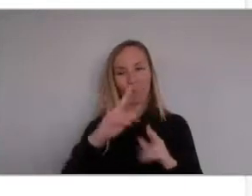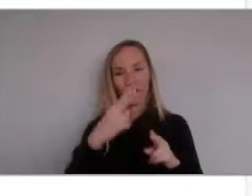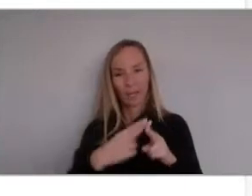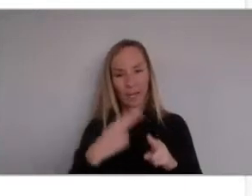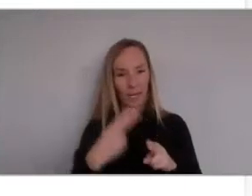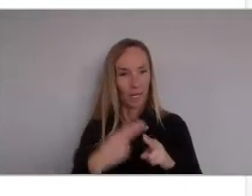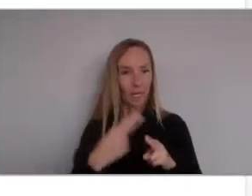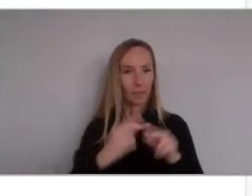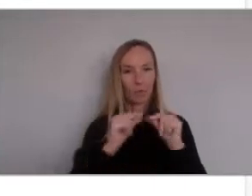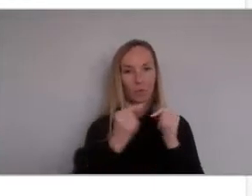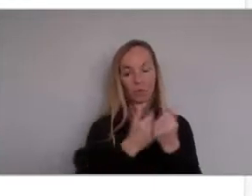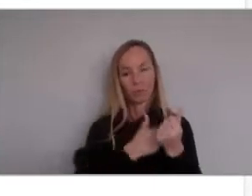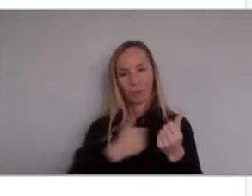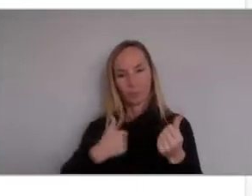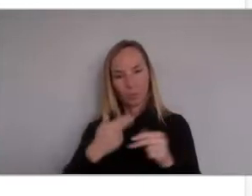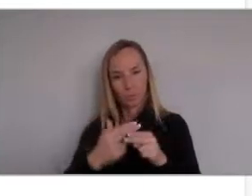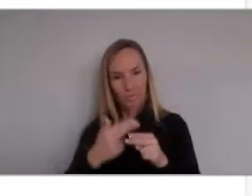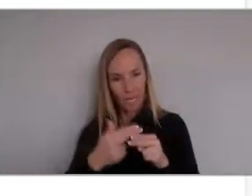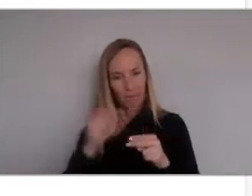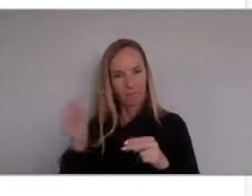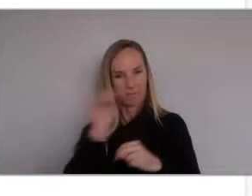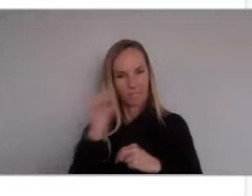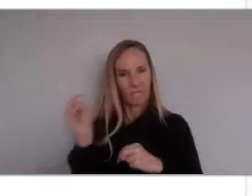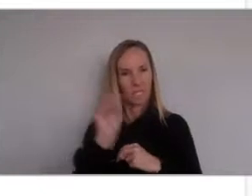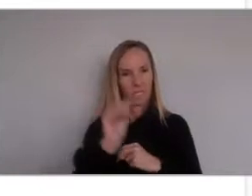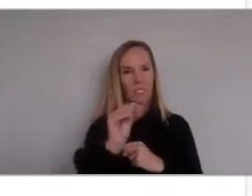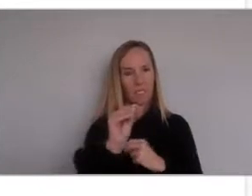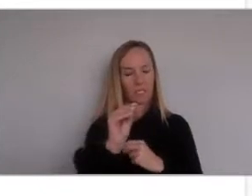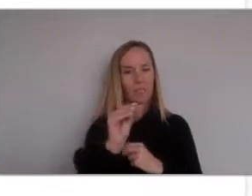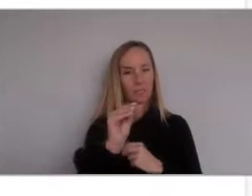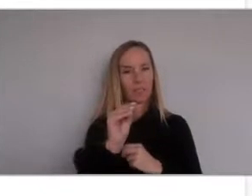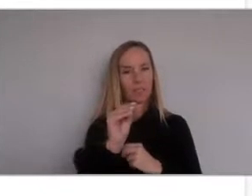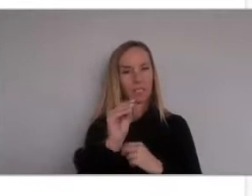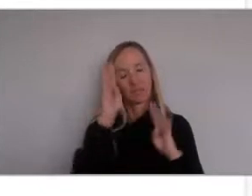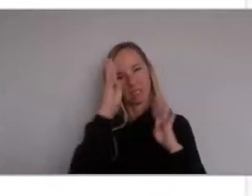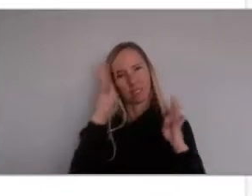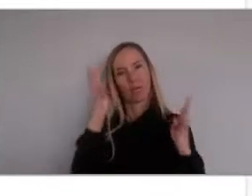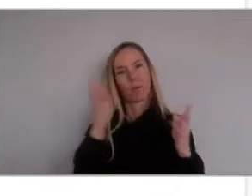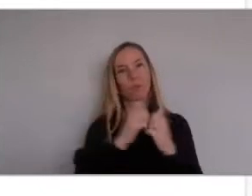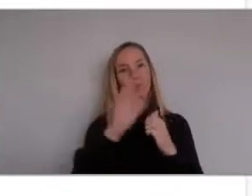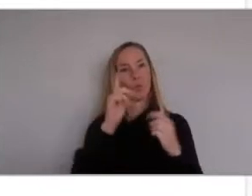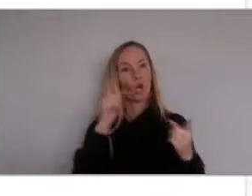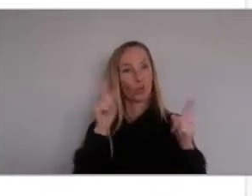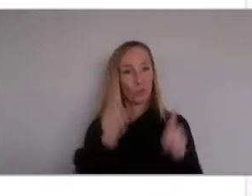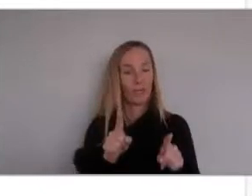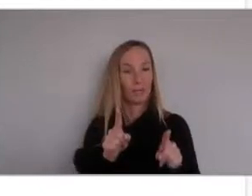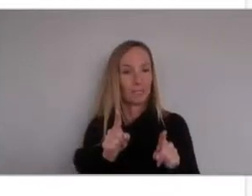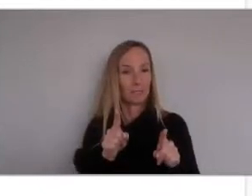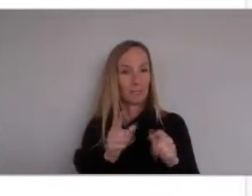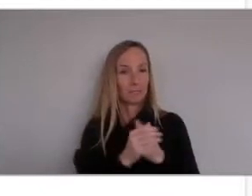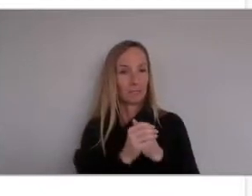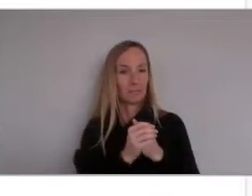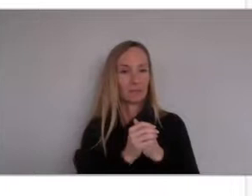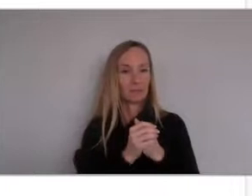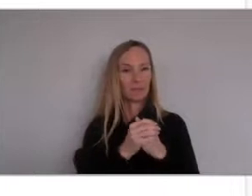name, group member's name, so fill that in. Then also come up with your group agreements. So,